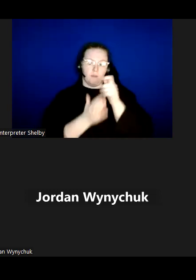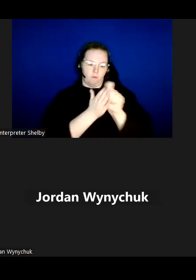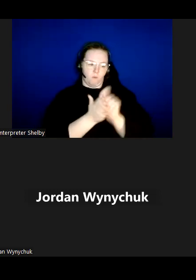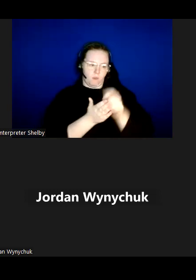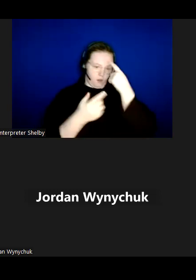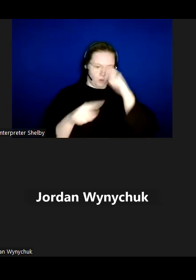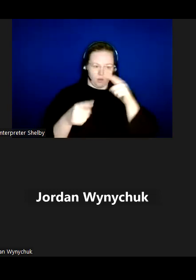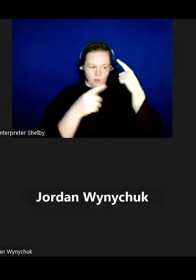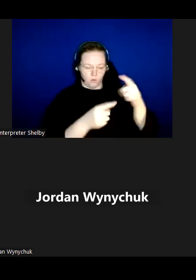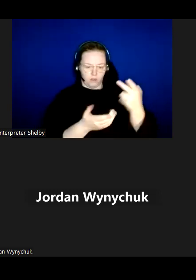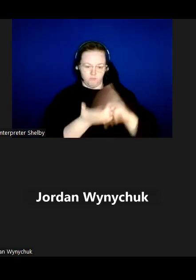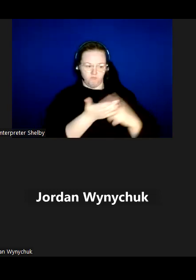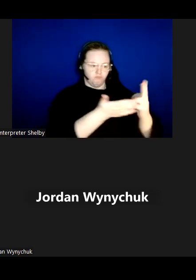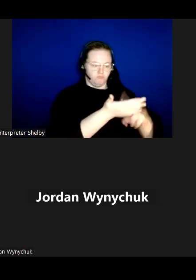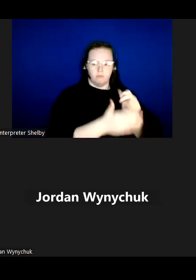Law Act.